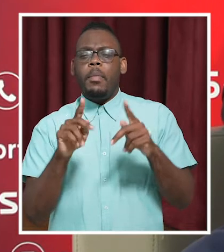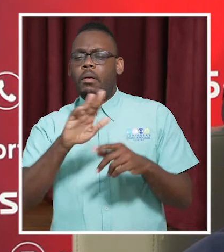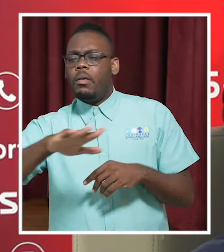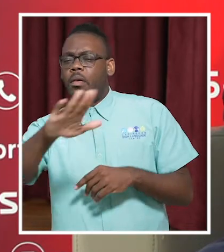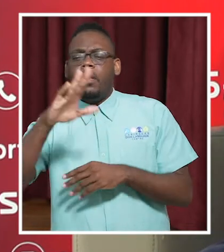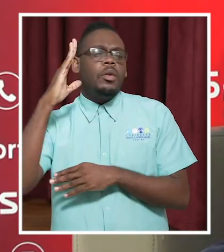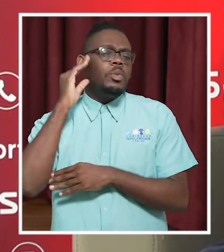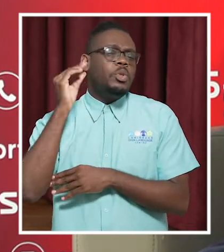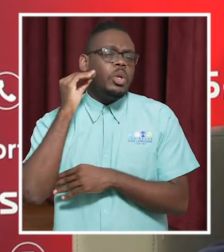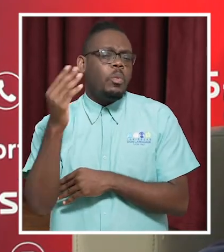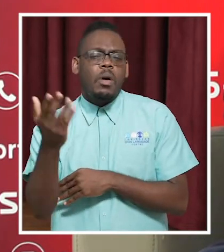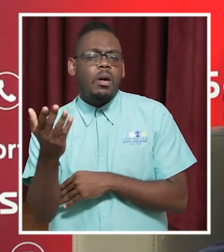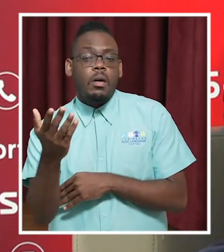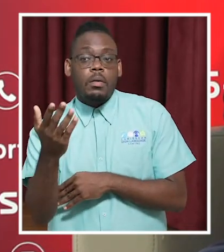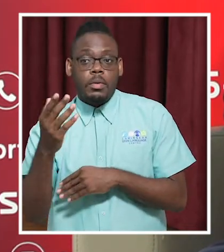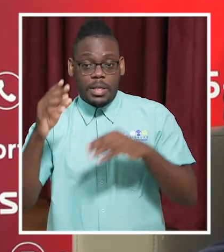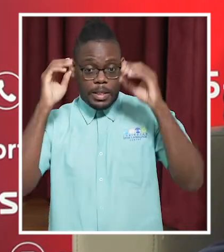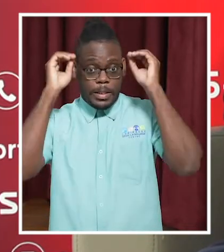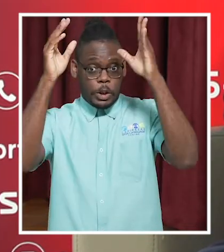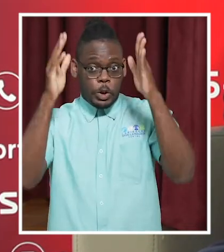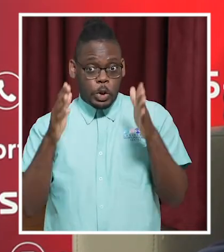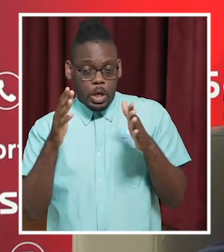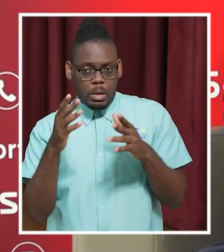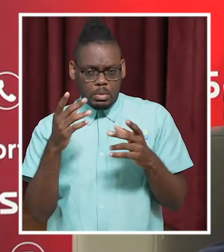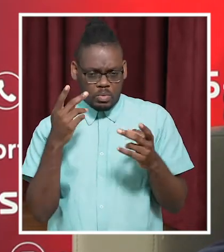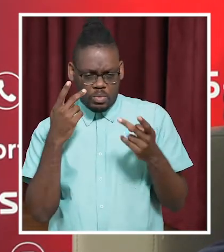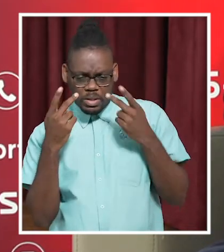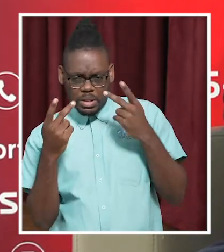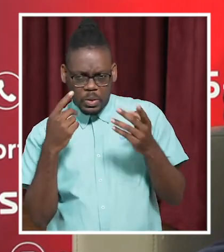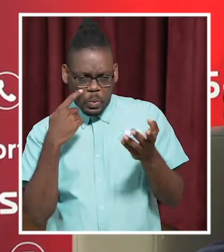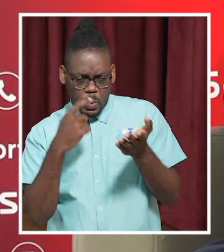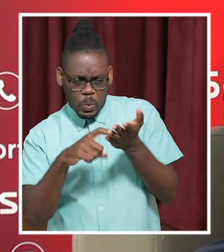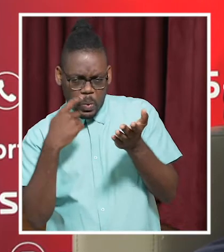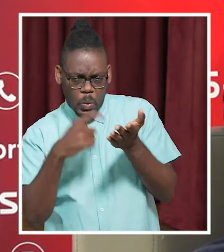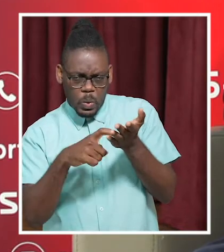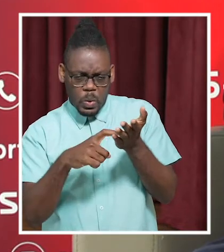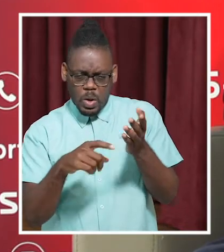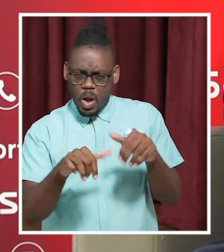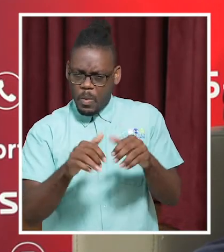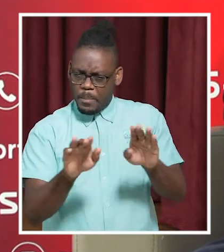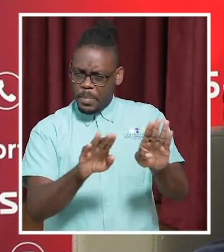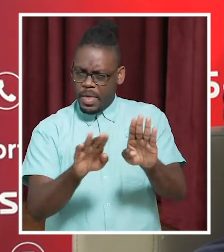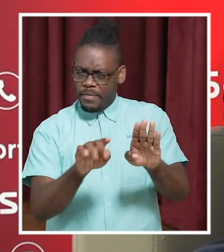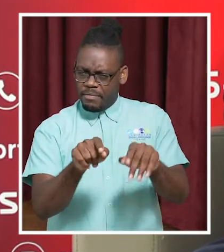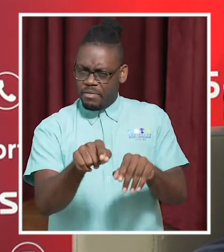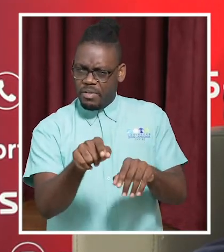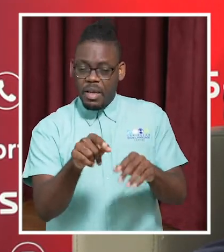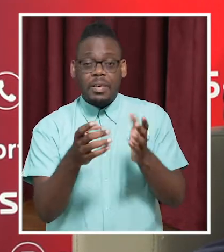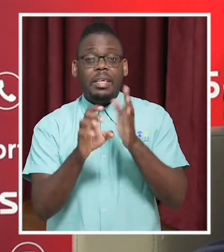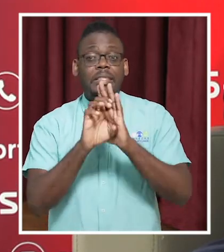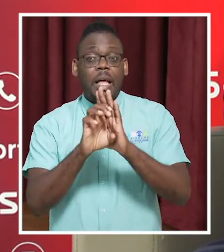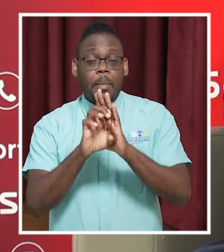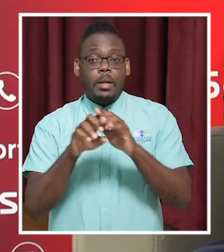the behavioral aspect, which is the overactivity and the easily distracted part. So you find that they can't sit still, they're fidgeting, they're getting up out of